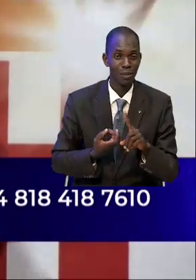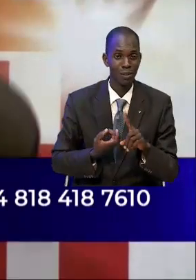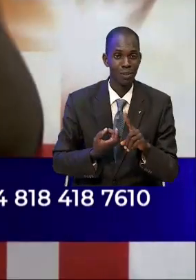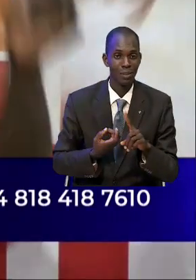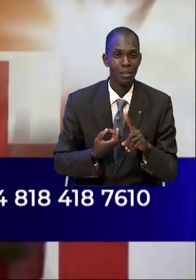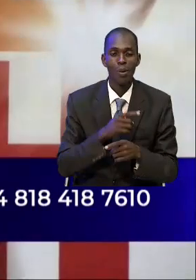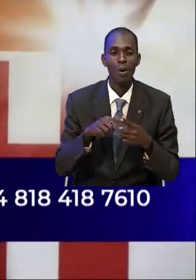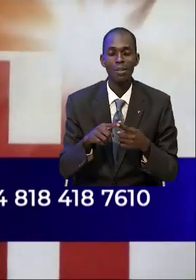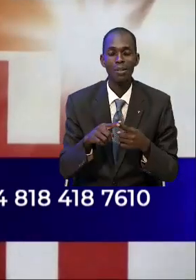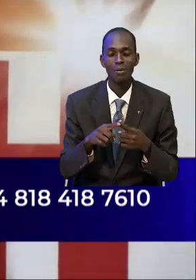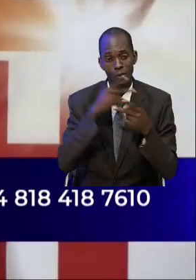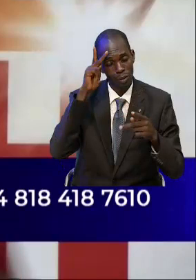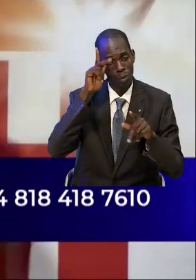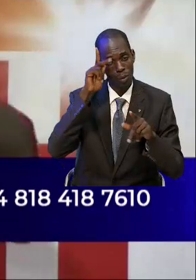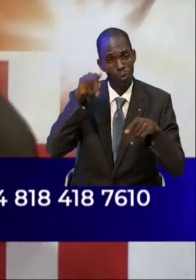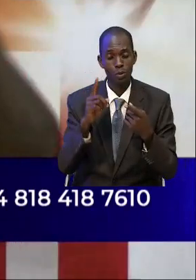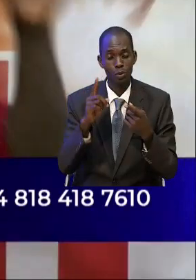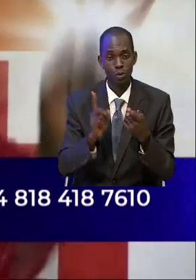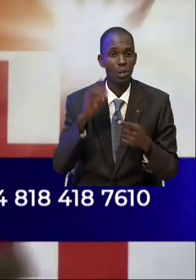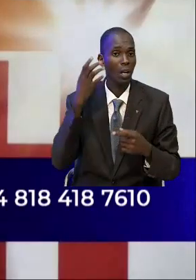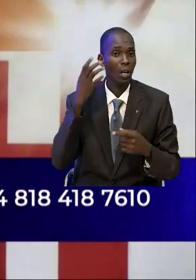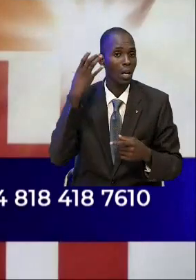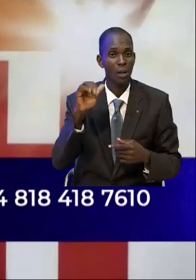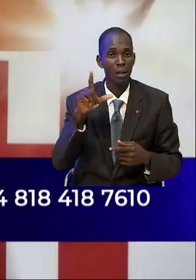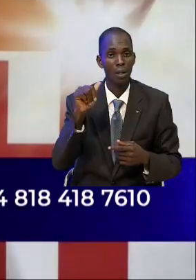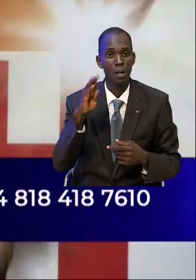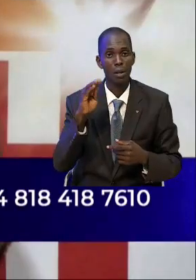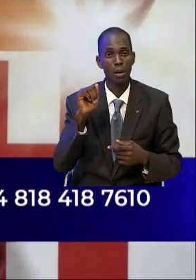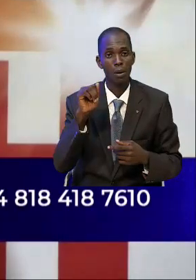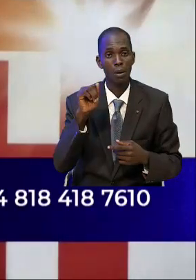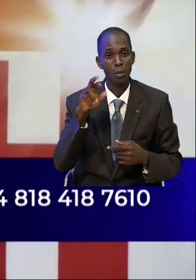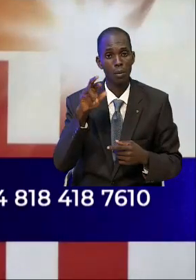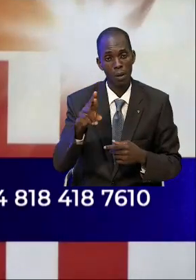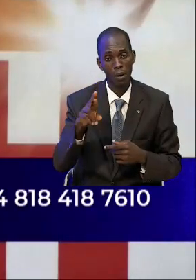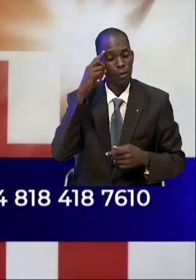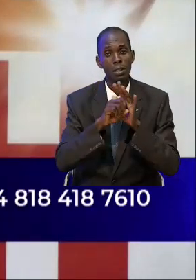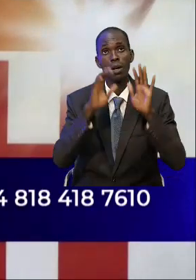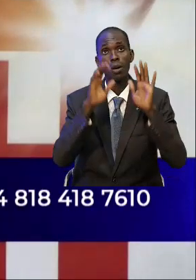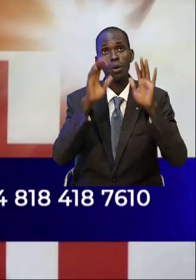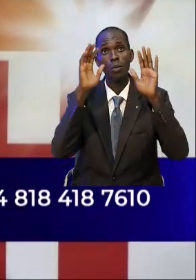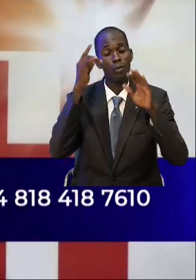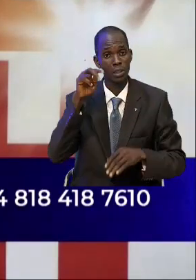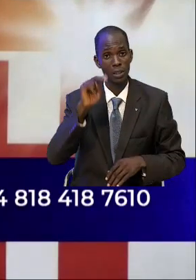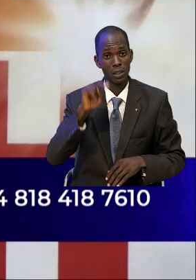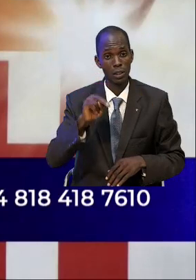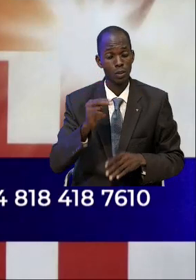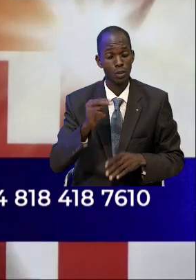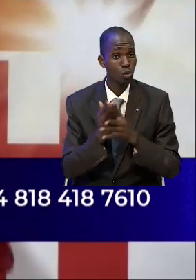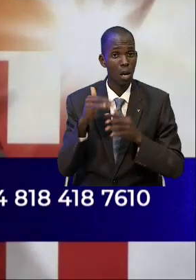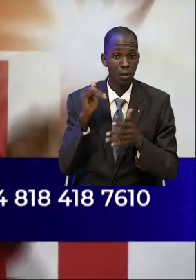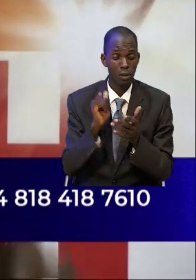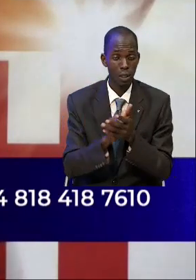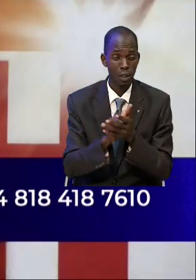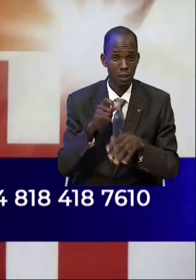was last month when our GS went to Calabar for signs and wonder for the needy. Brethren, throughout